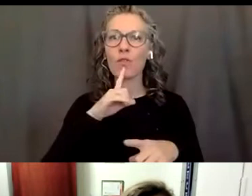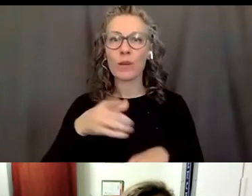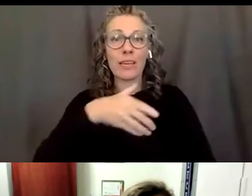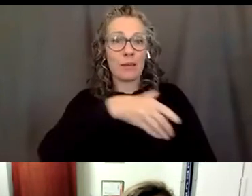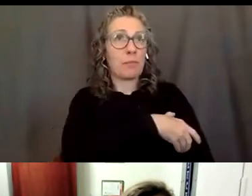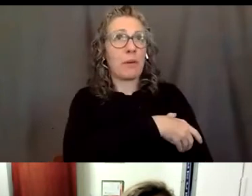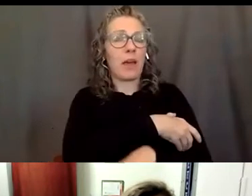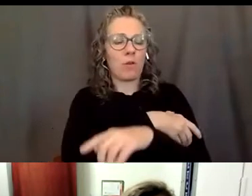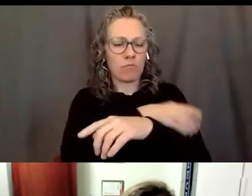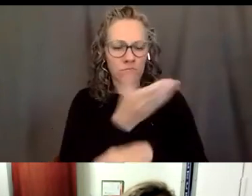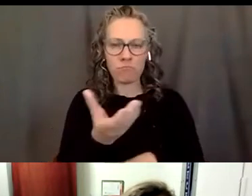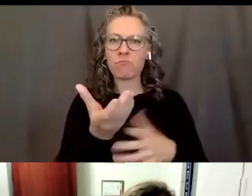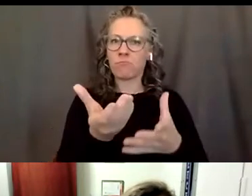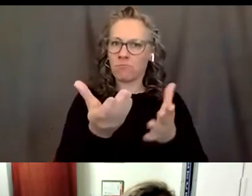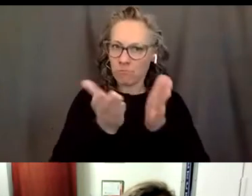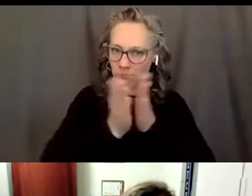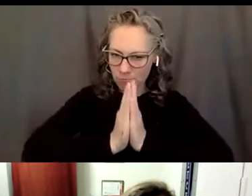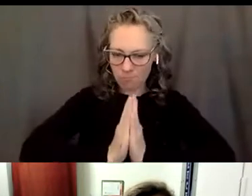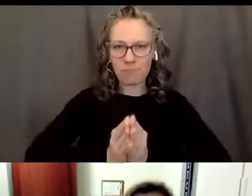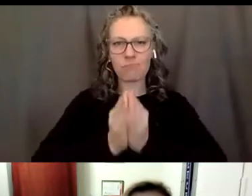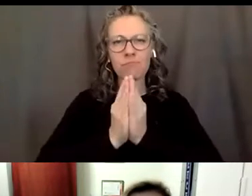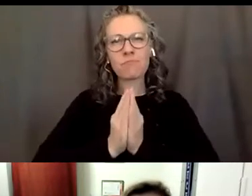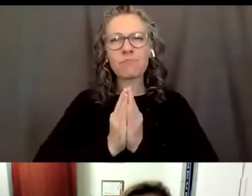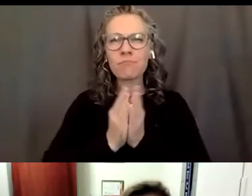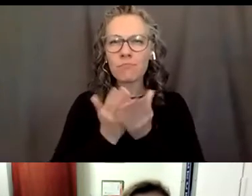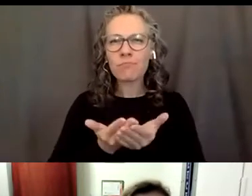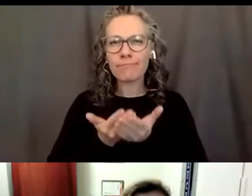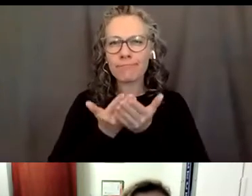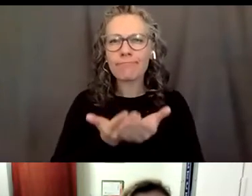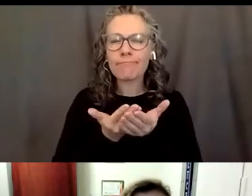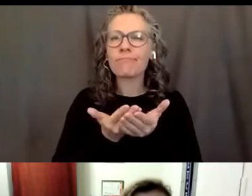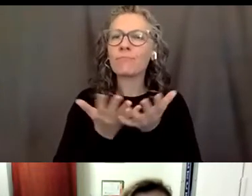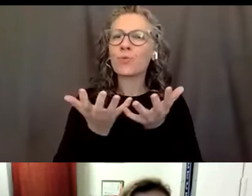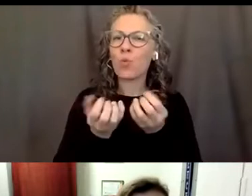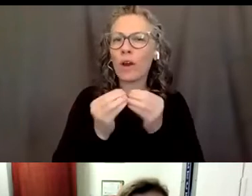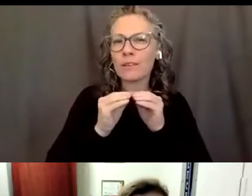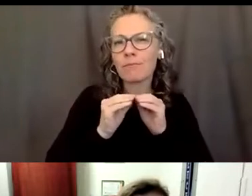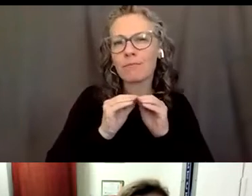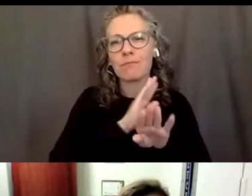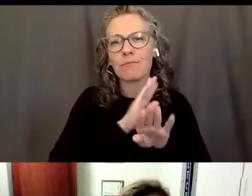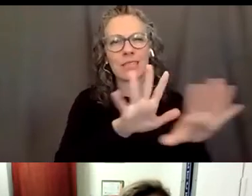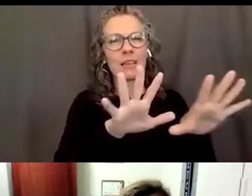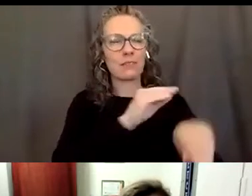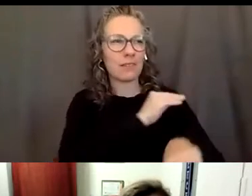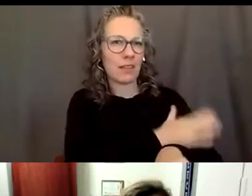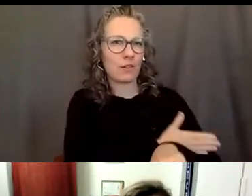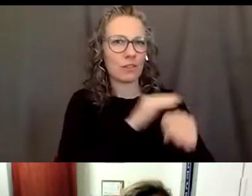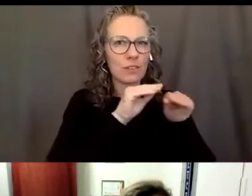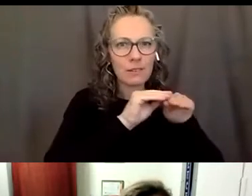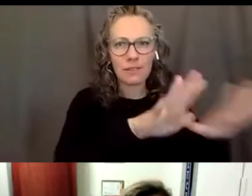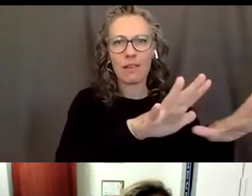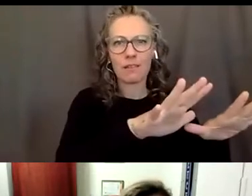and understanding that it's that intention and that wanting of sending out the energy that helps it to